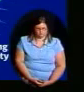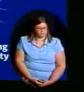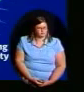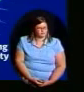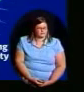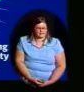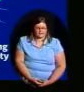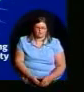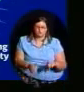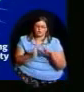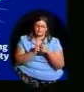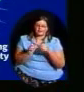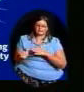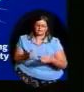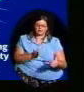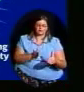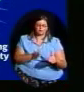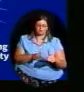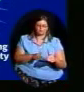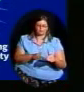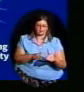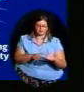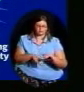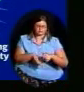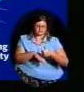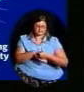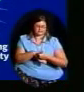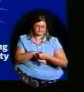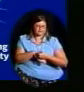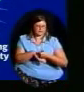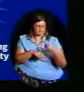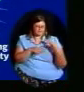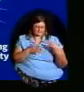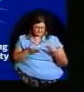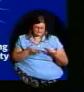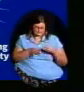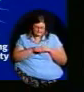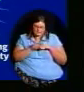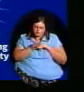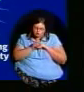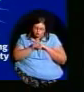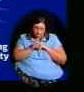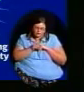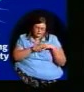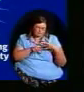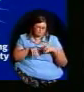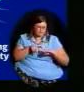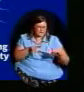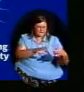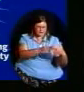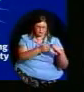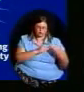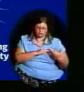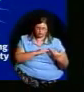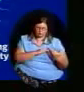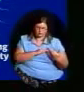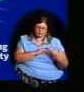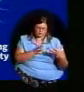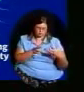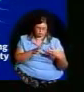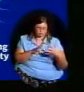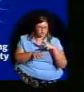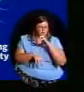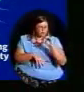So that's how the plan will be handled internally. Externally, it's exciting to note that the Olathe School District and the City of